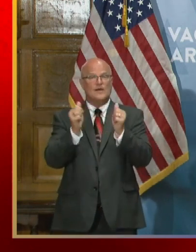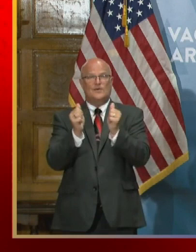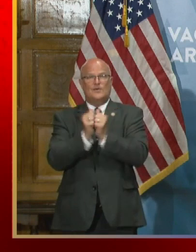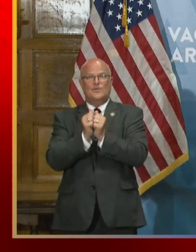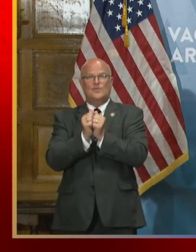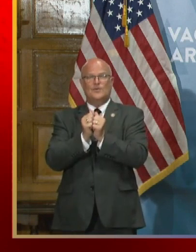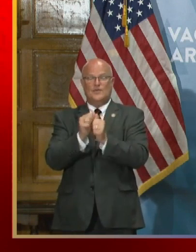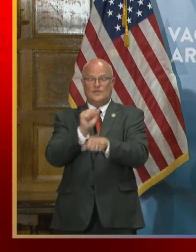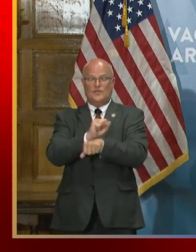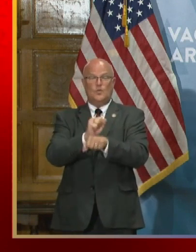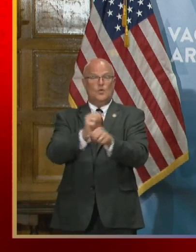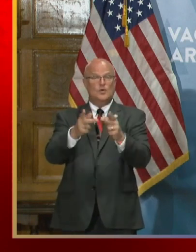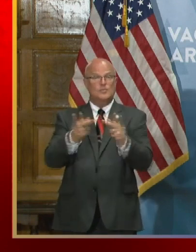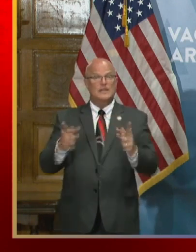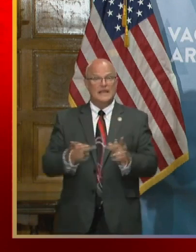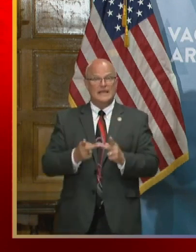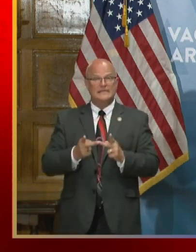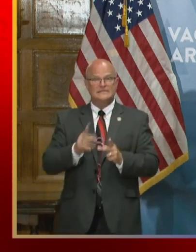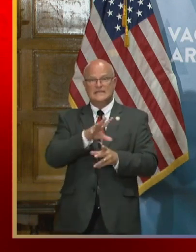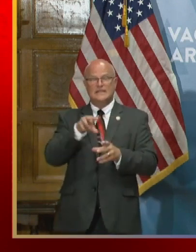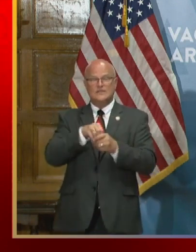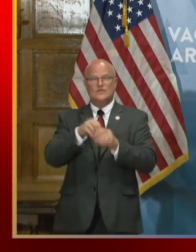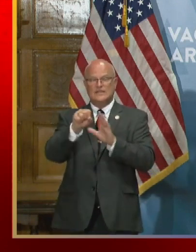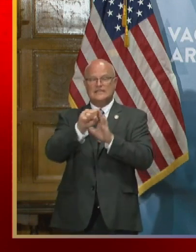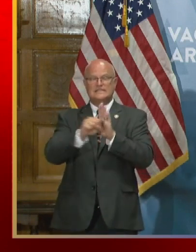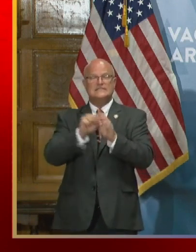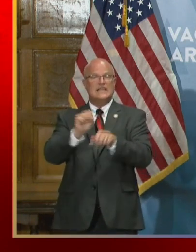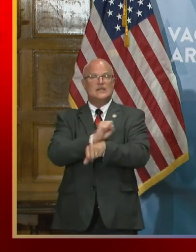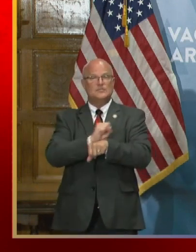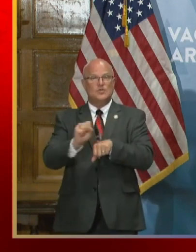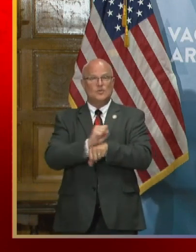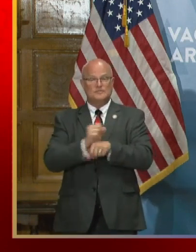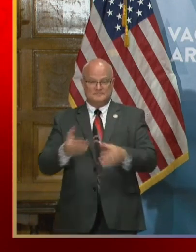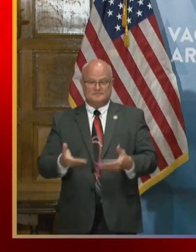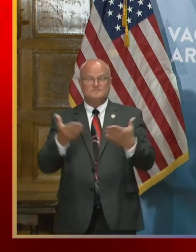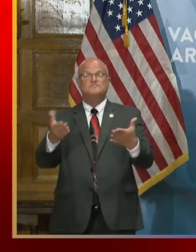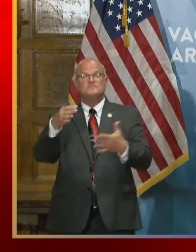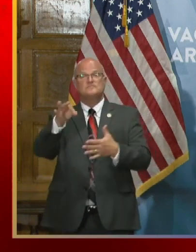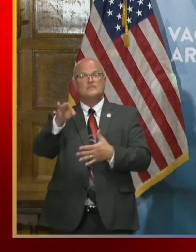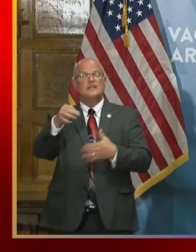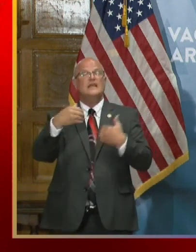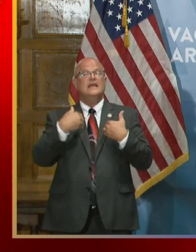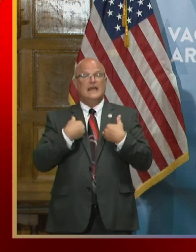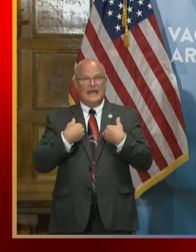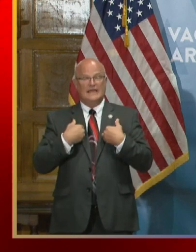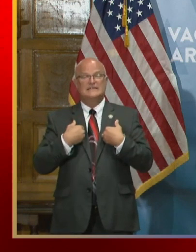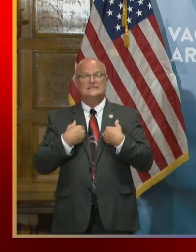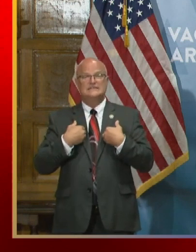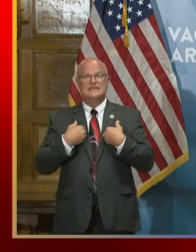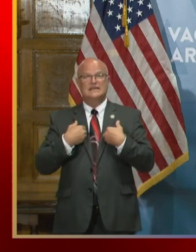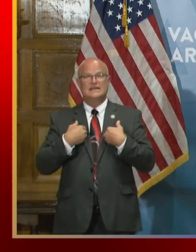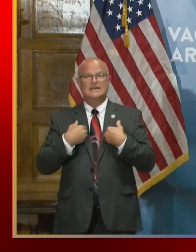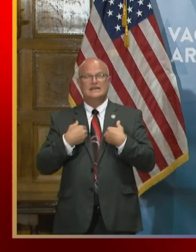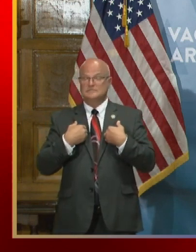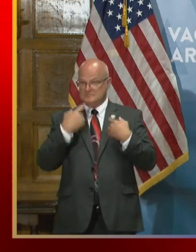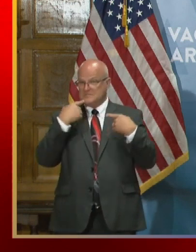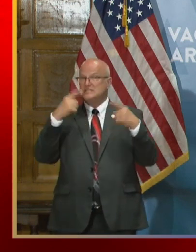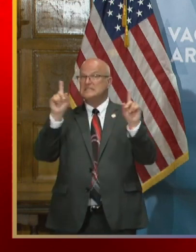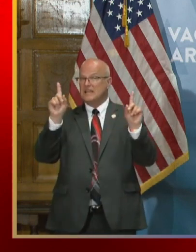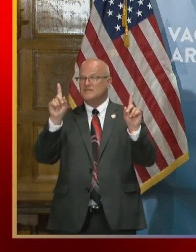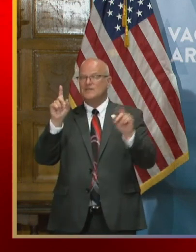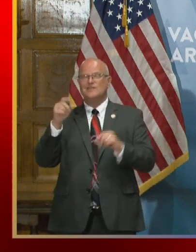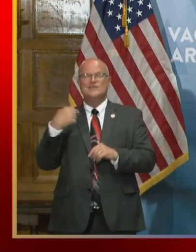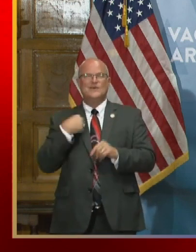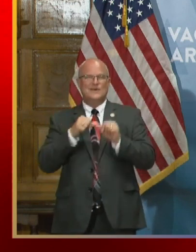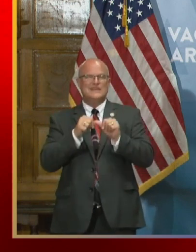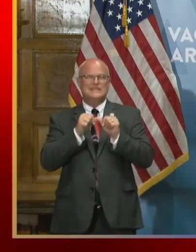terms of the workplace, including state employment. We did offer an incentive that has borne success, and